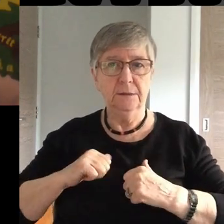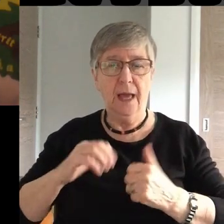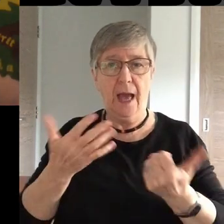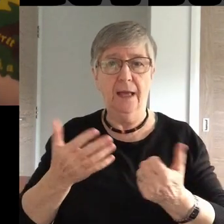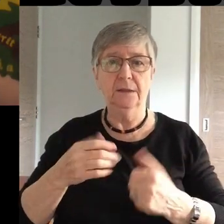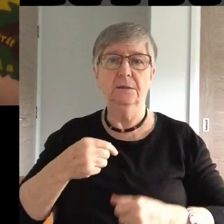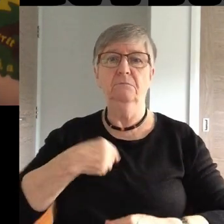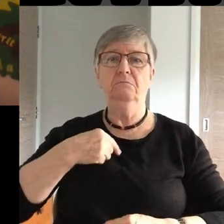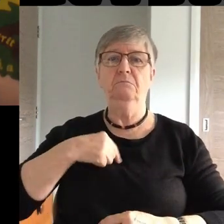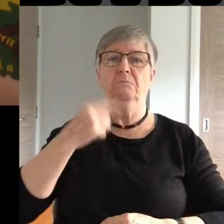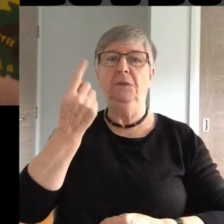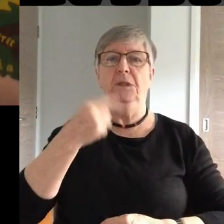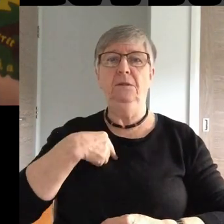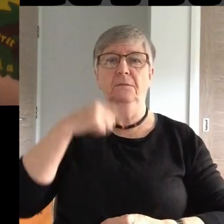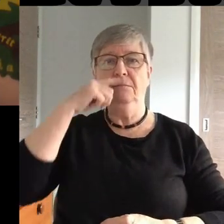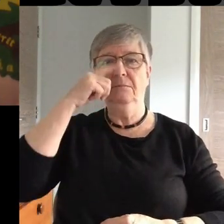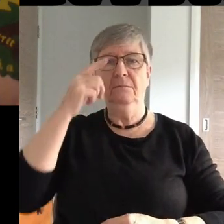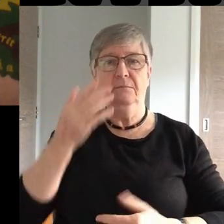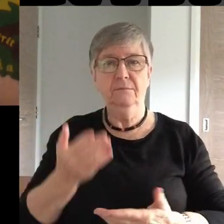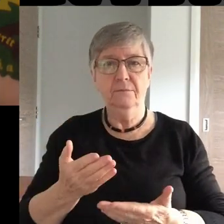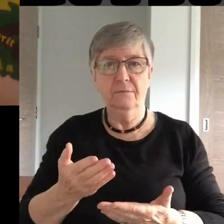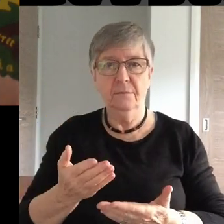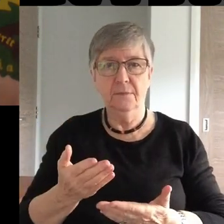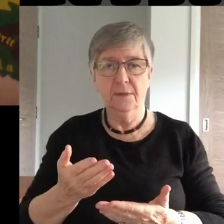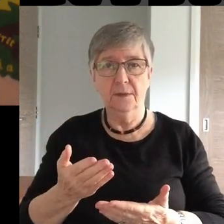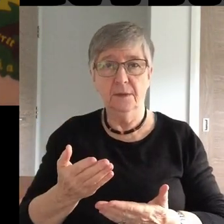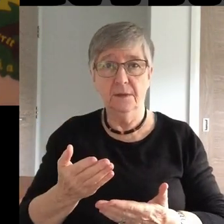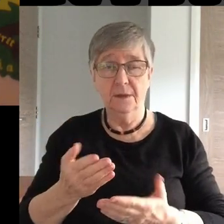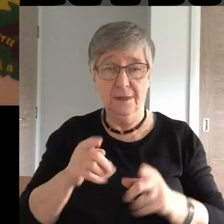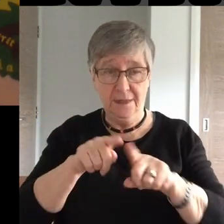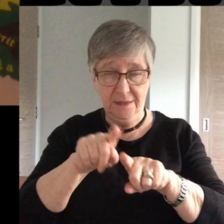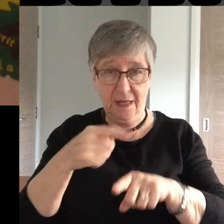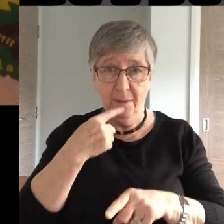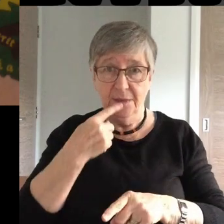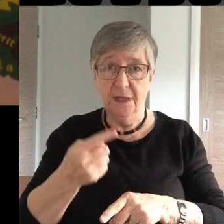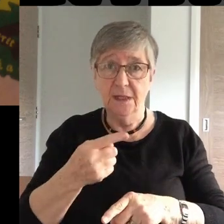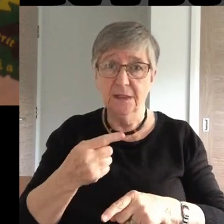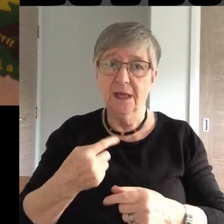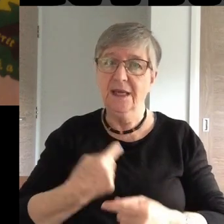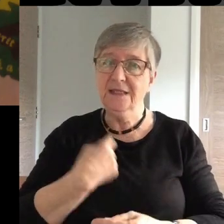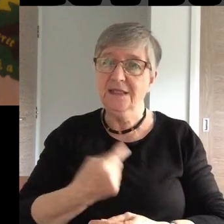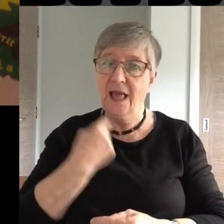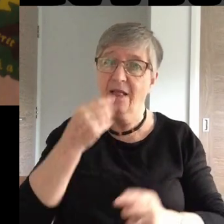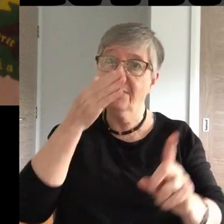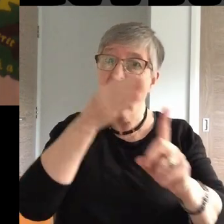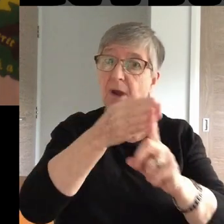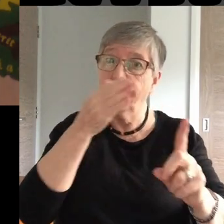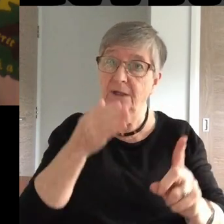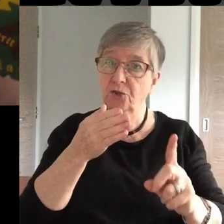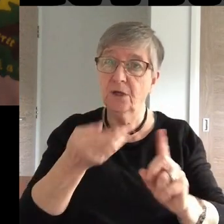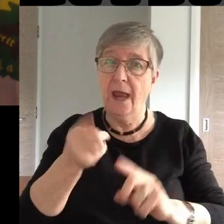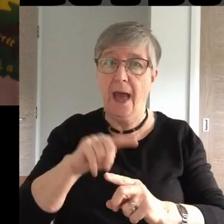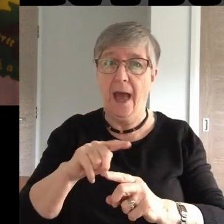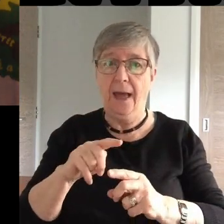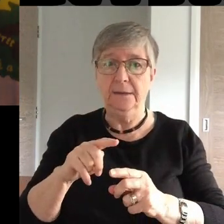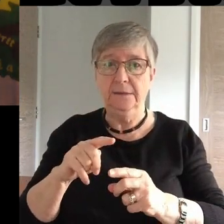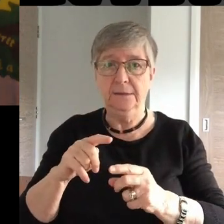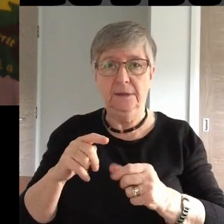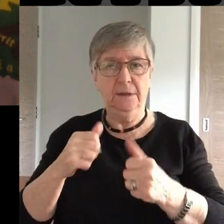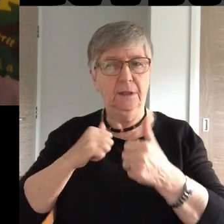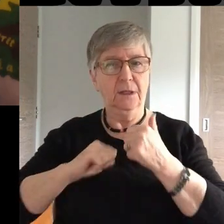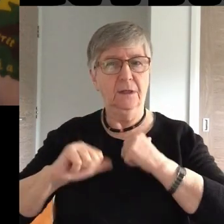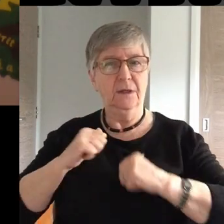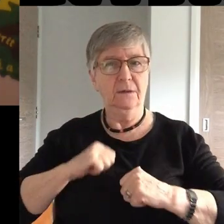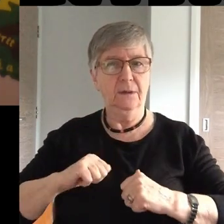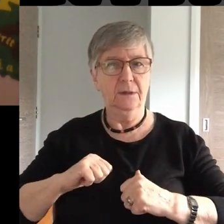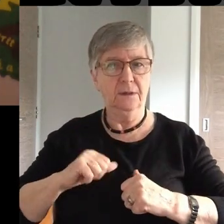and arrogance. In other words, as our translation has them, selfish ambition and vain